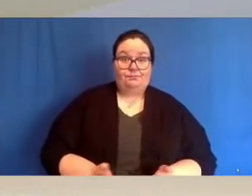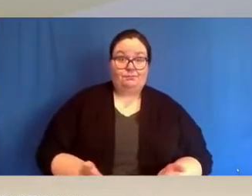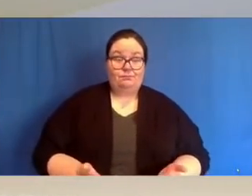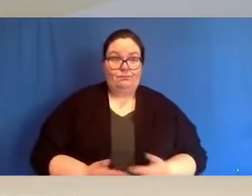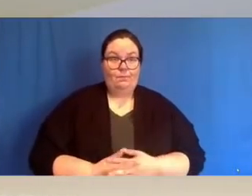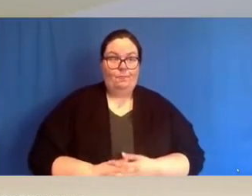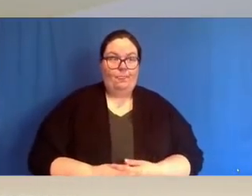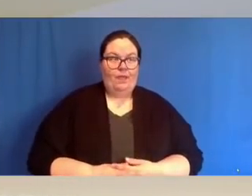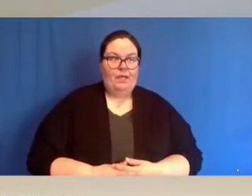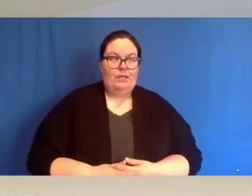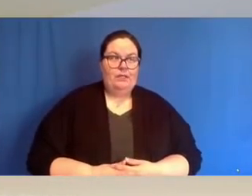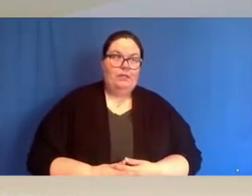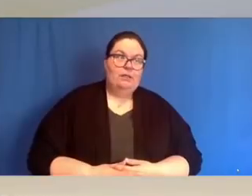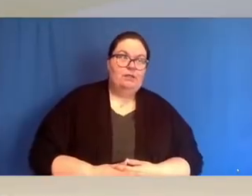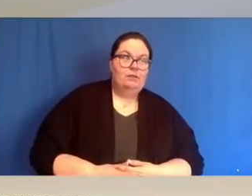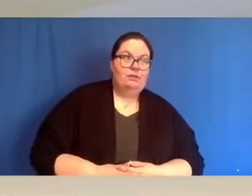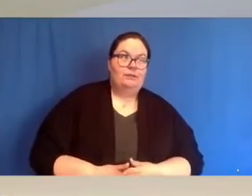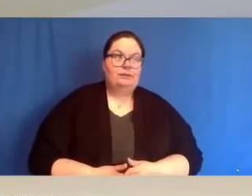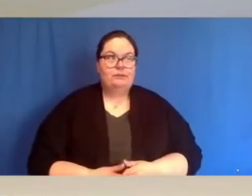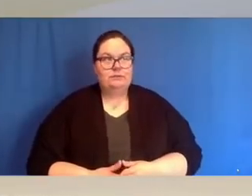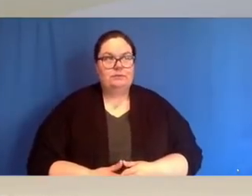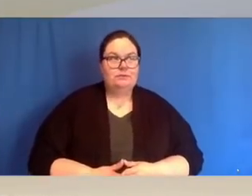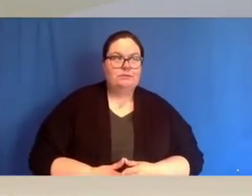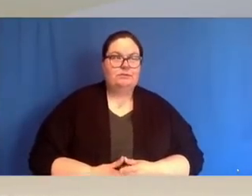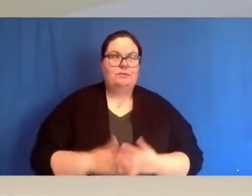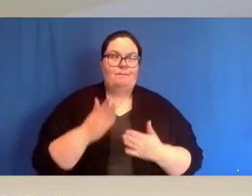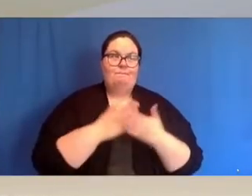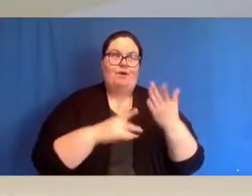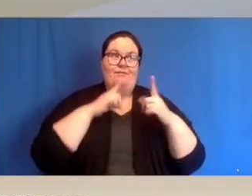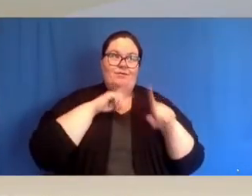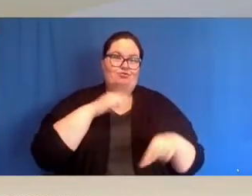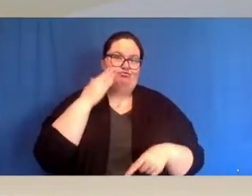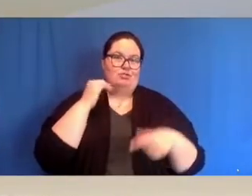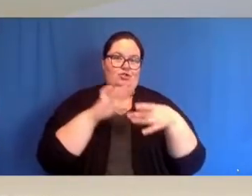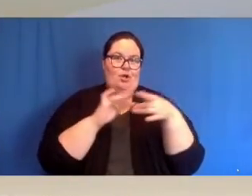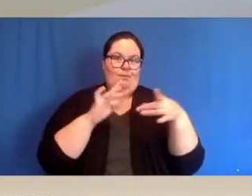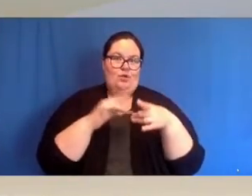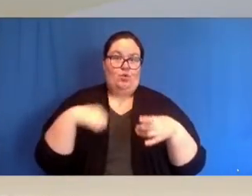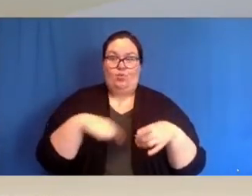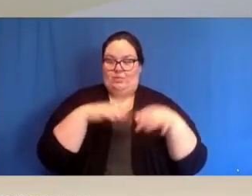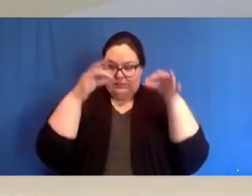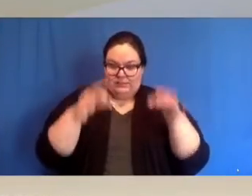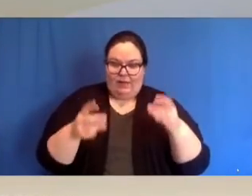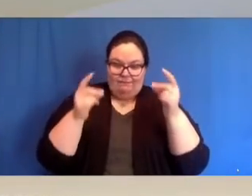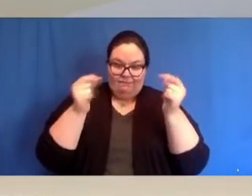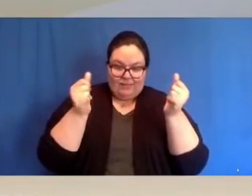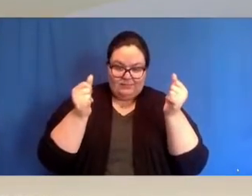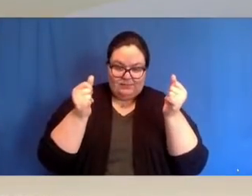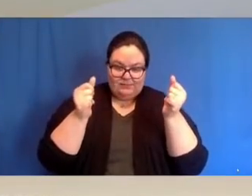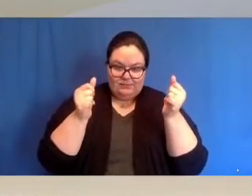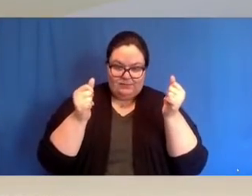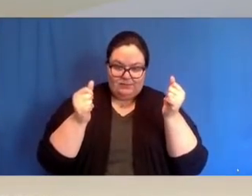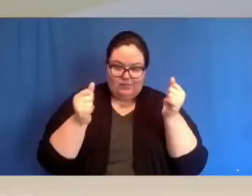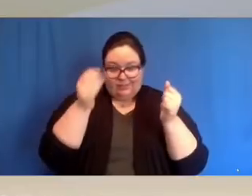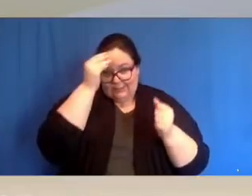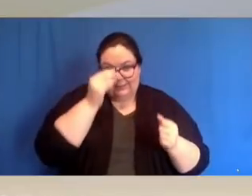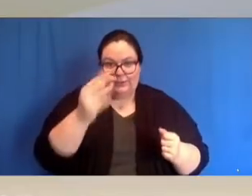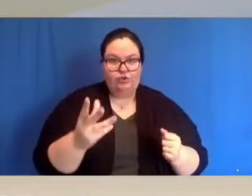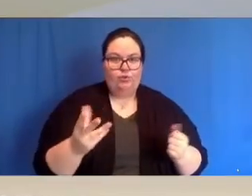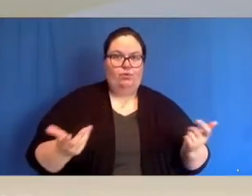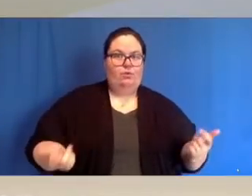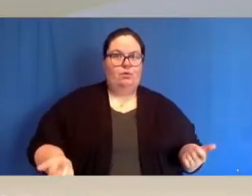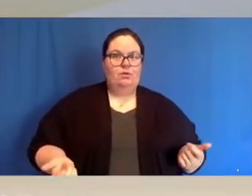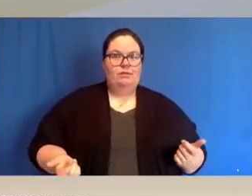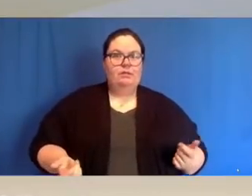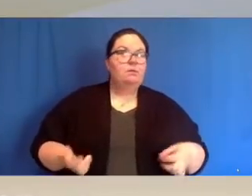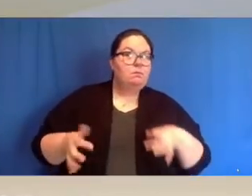the part of the answer to the question is really what I just said, is that we're going to be making decisions very quickly on basically a